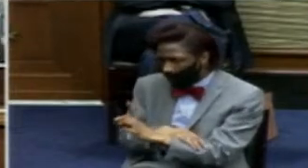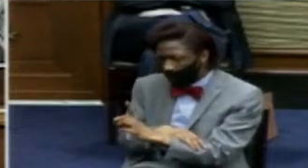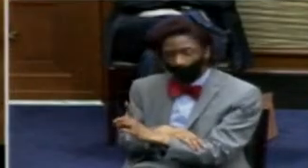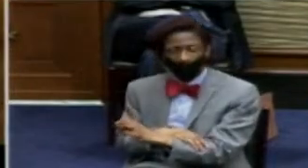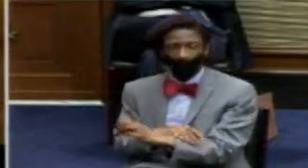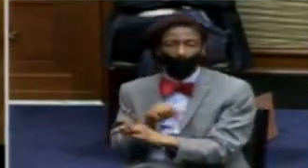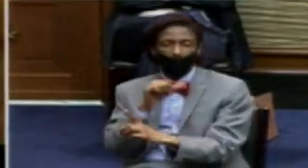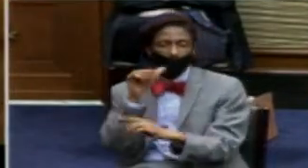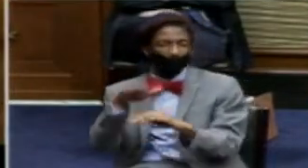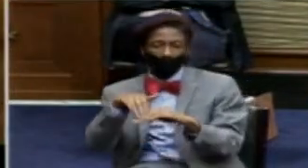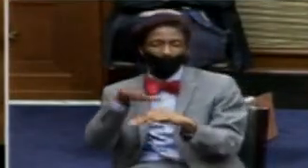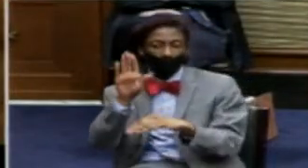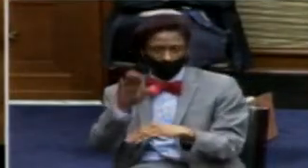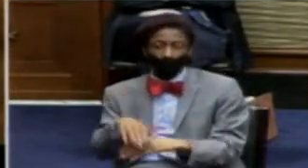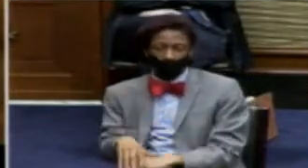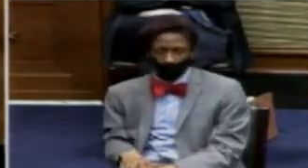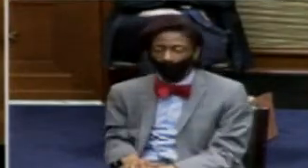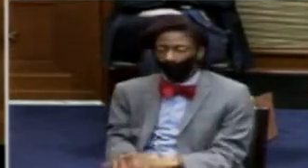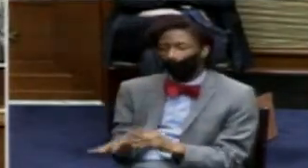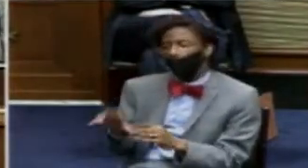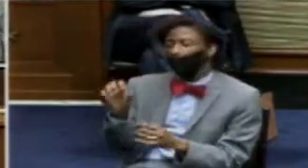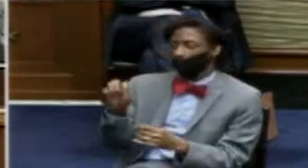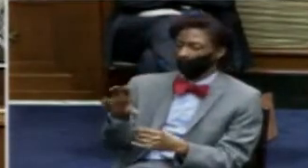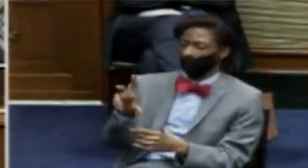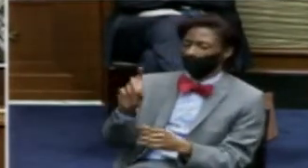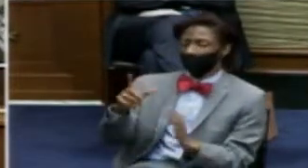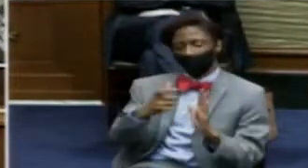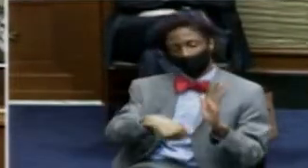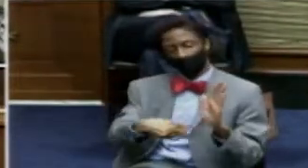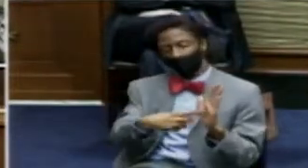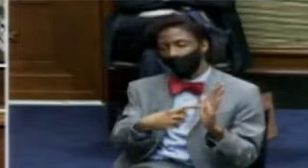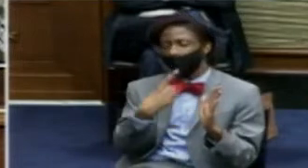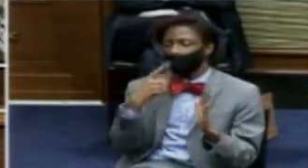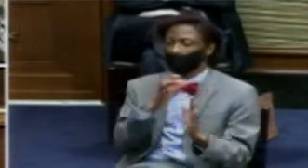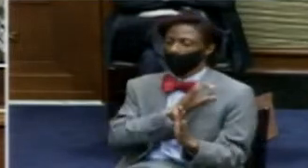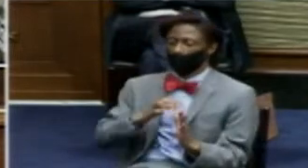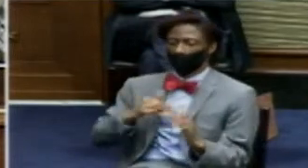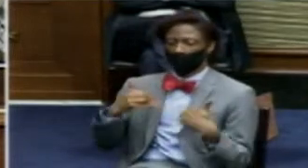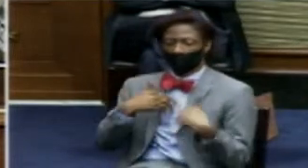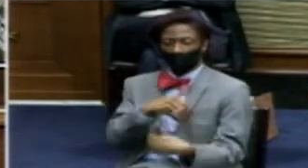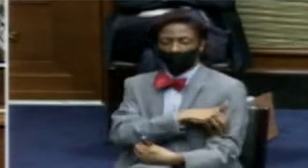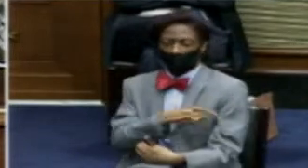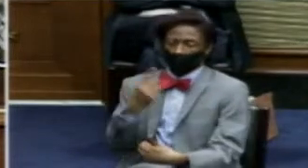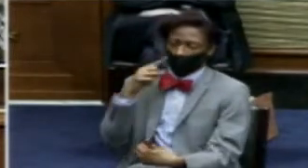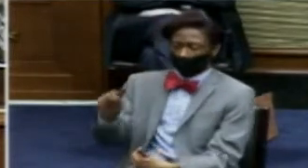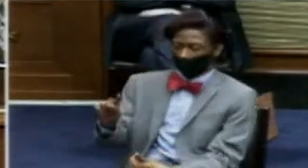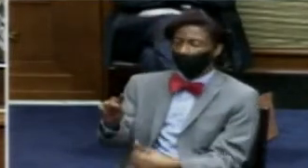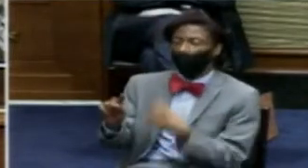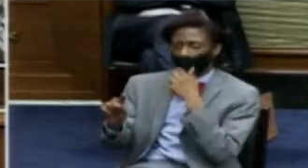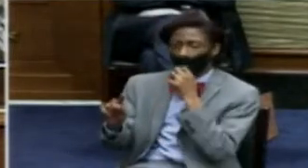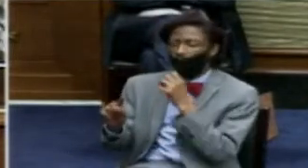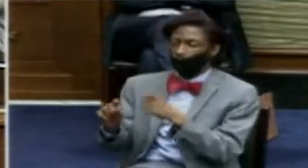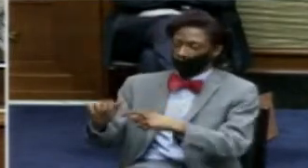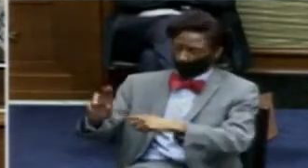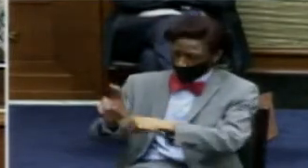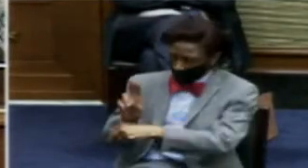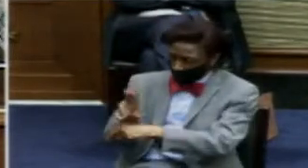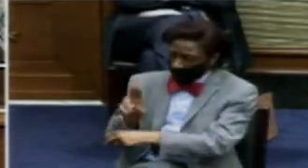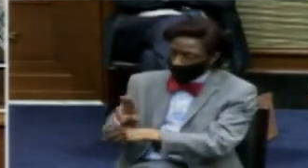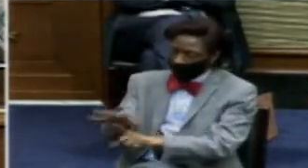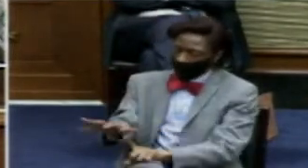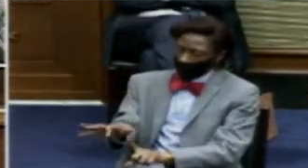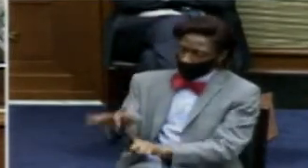Not exceeding. The district clause says Congress shall have the power to, quote, exercise